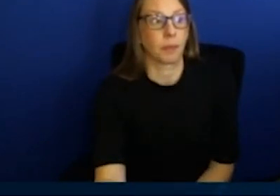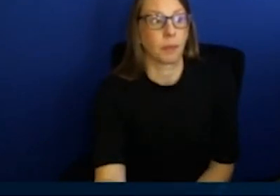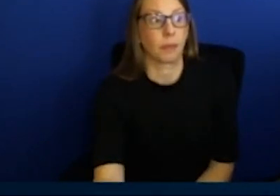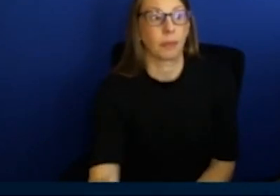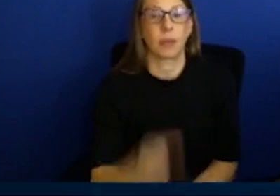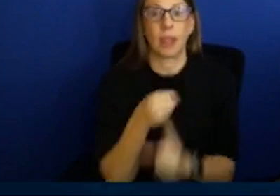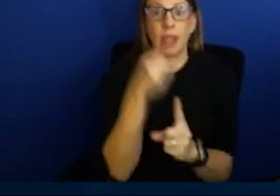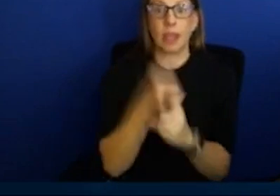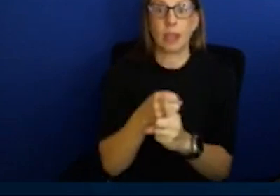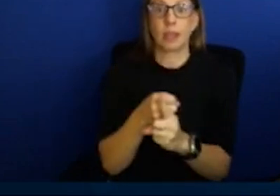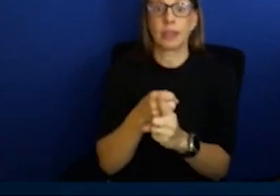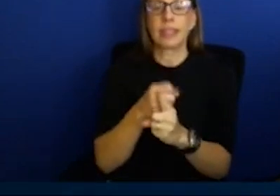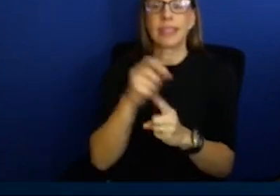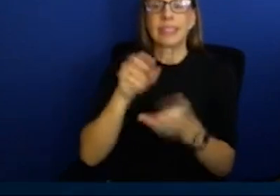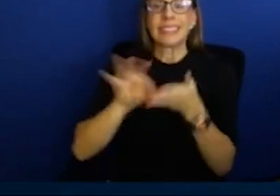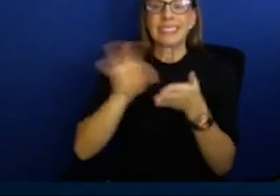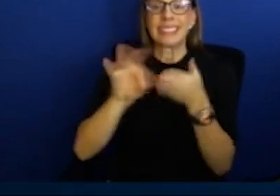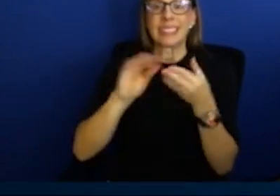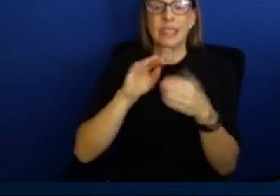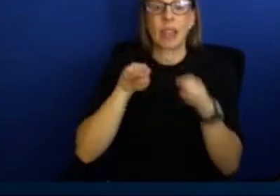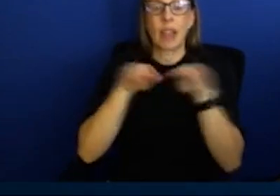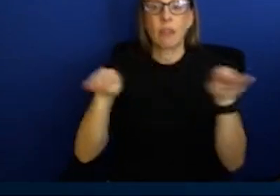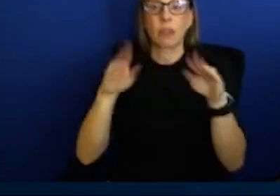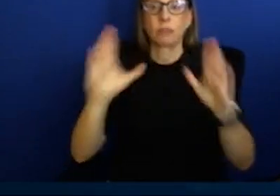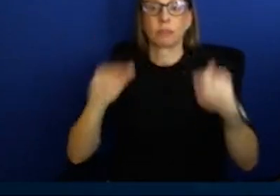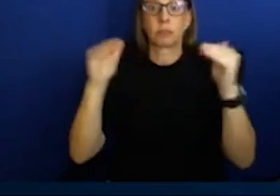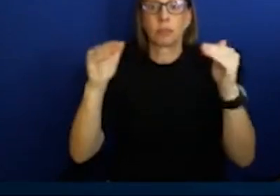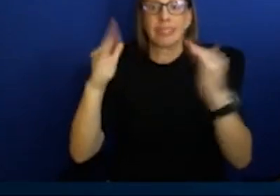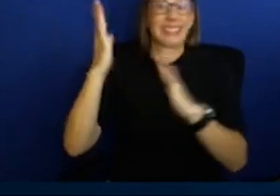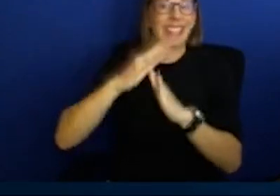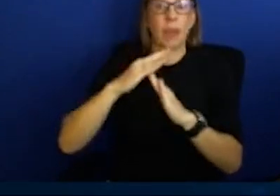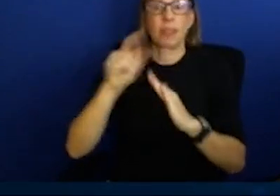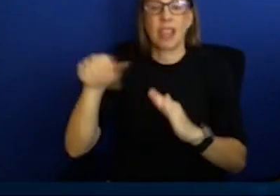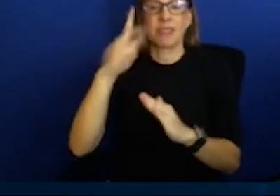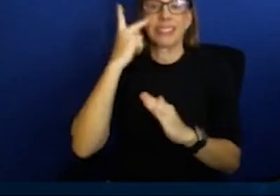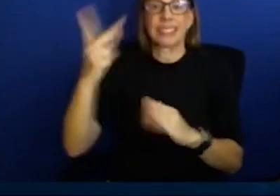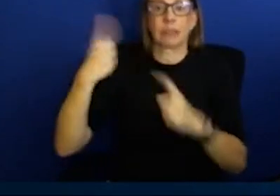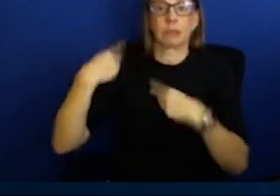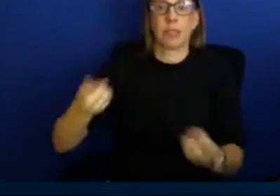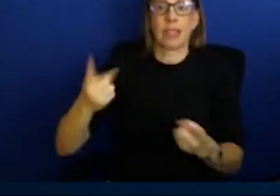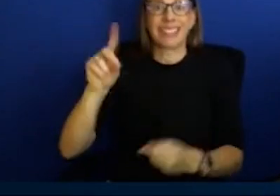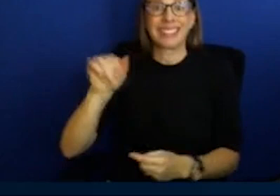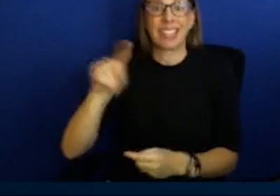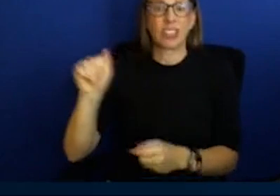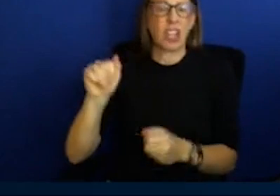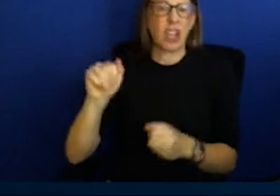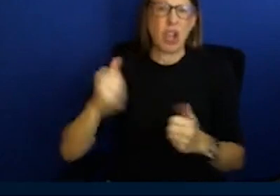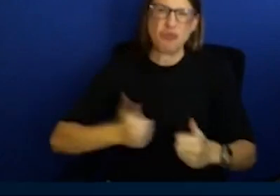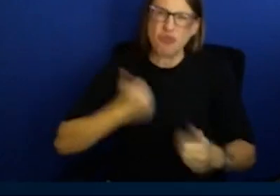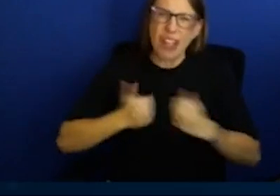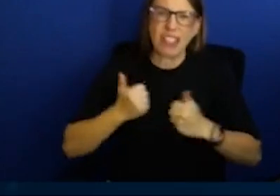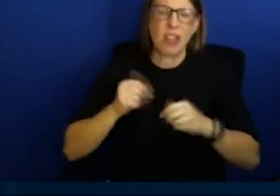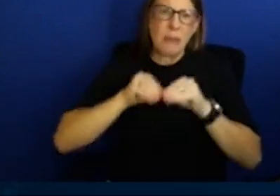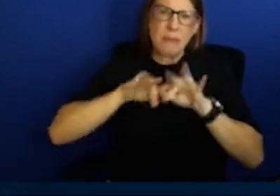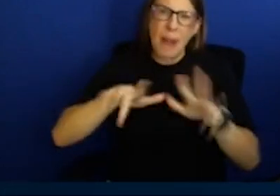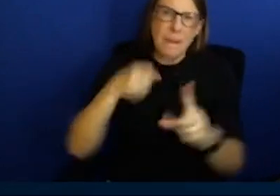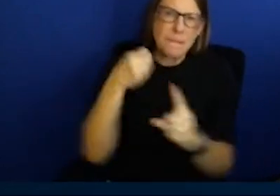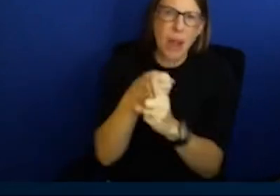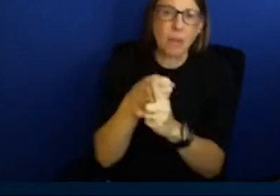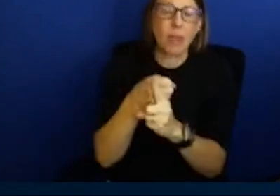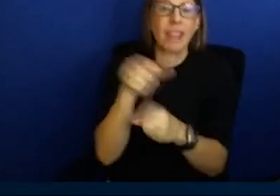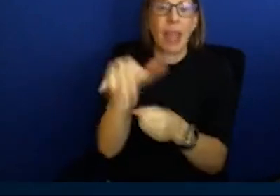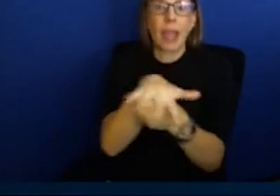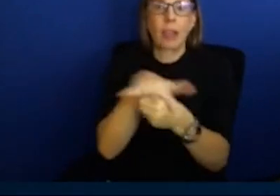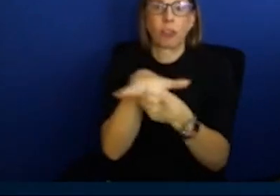hit census levels that were higher than anything they had ever seen. So Delta was aggressive. Delta hit hard, especially in these